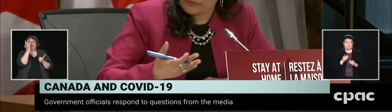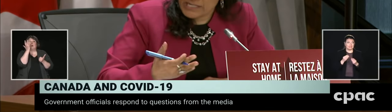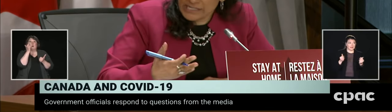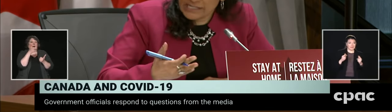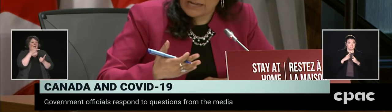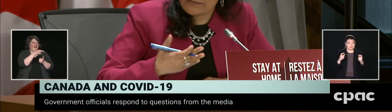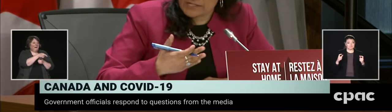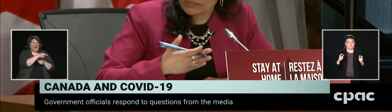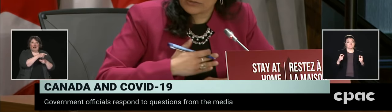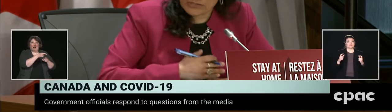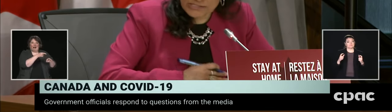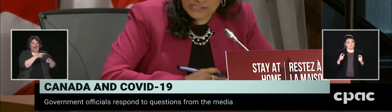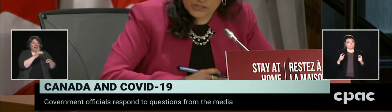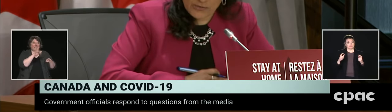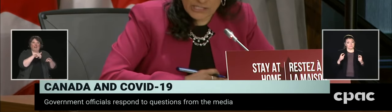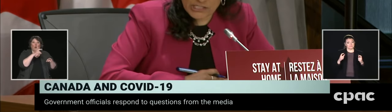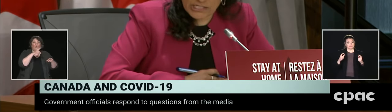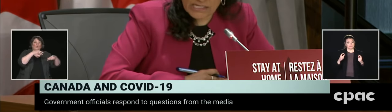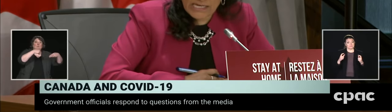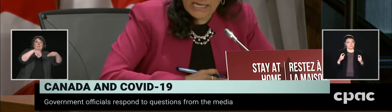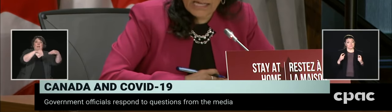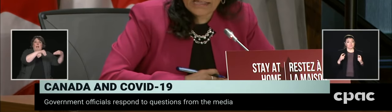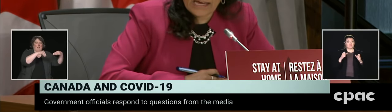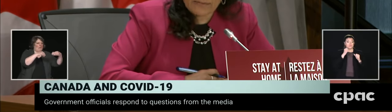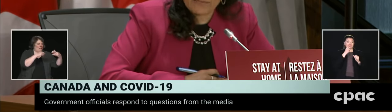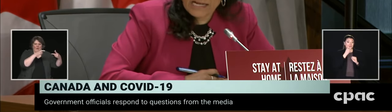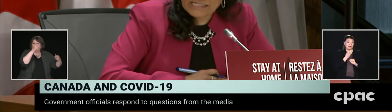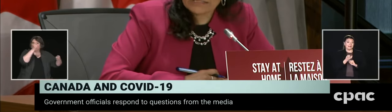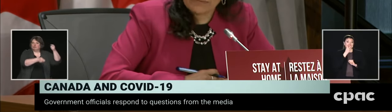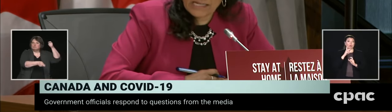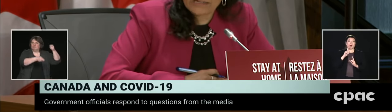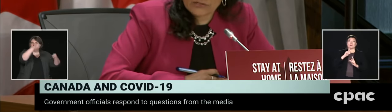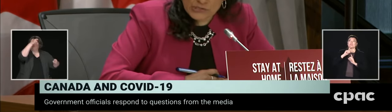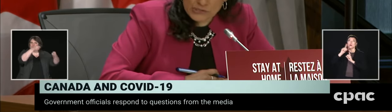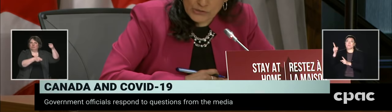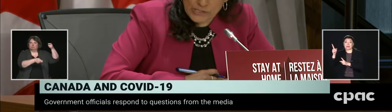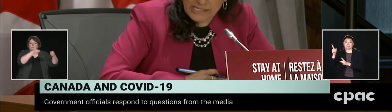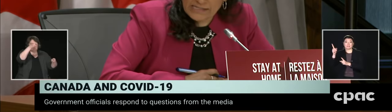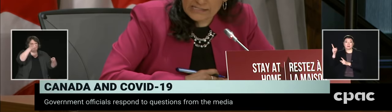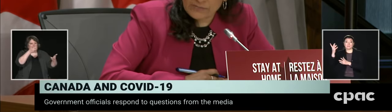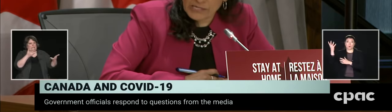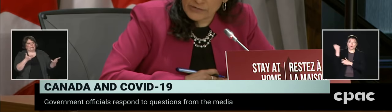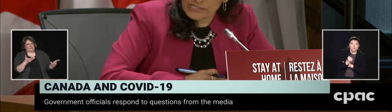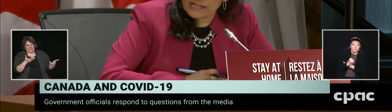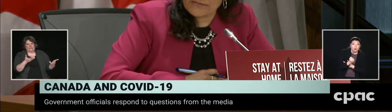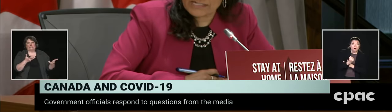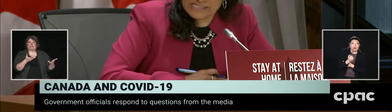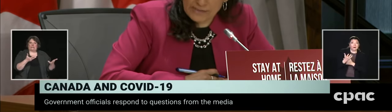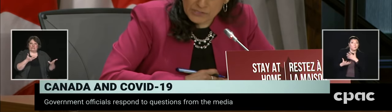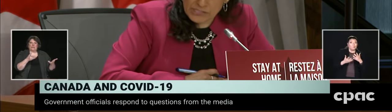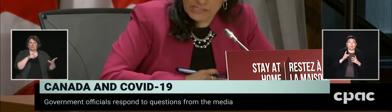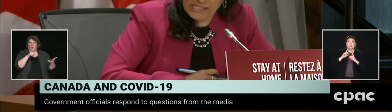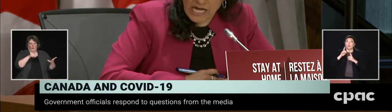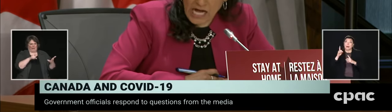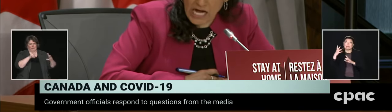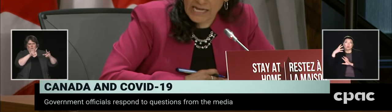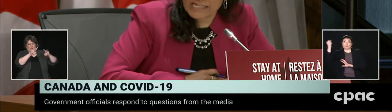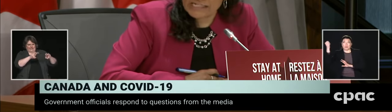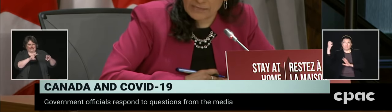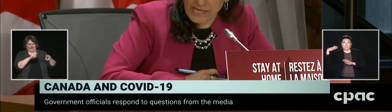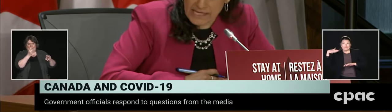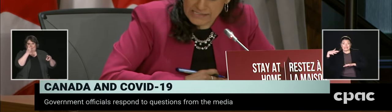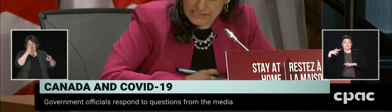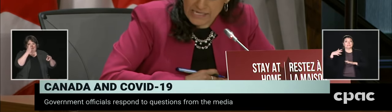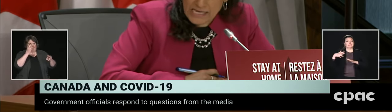is a fluidity of this current situation that must be understood in this period of exceptionally